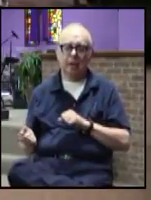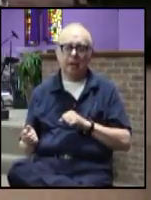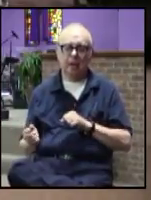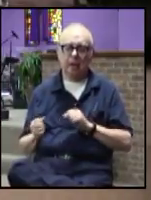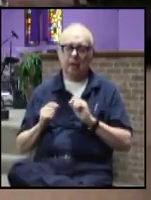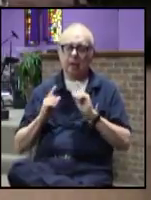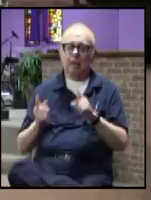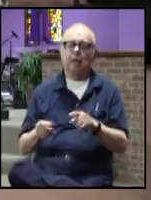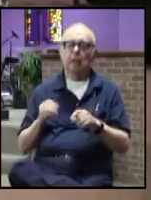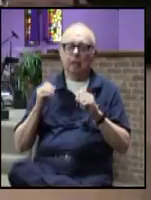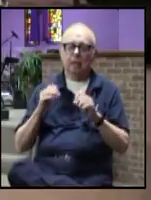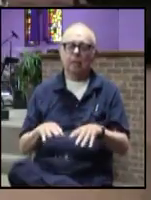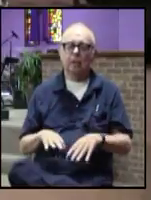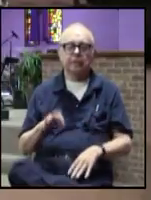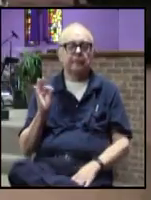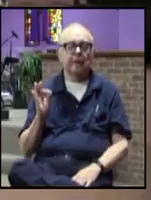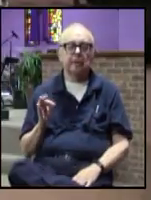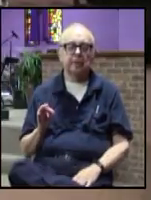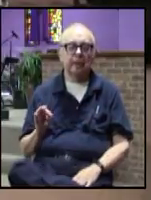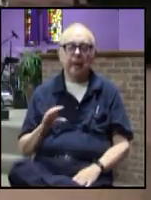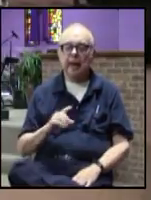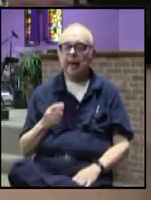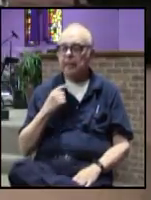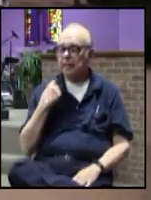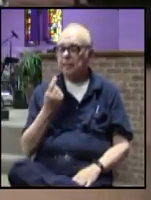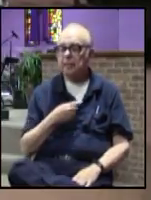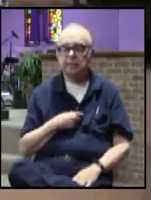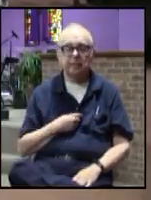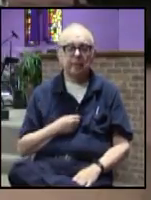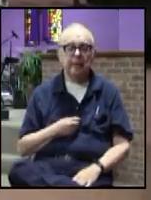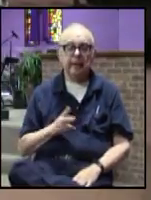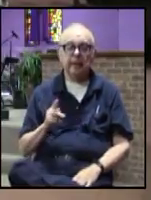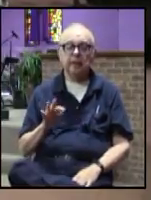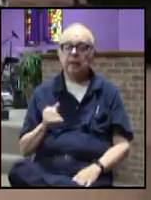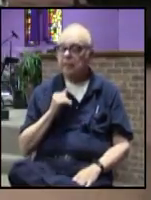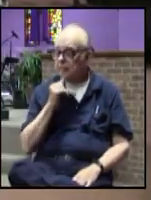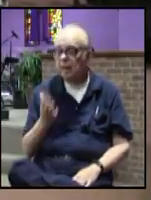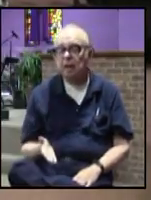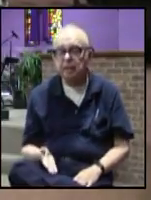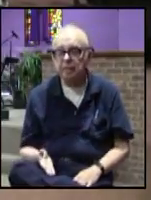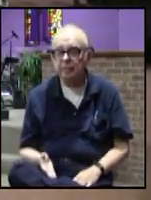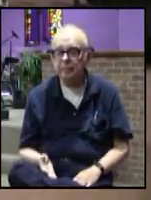They're closing. We go to the lost and found, and they say, they're not here.